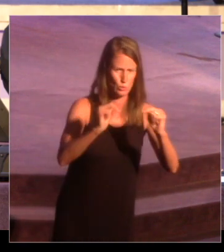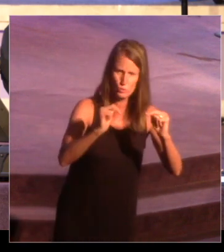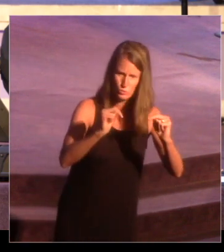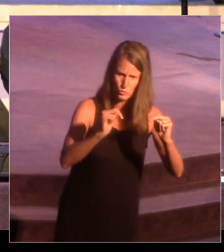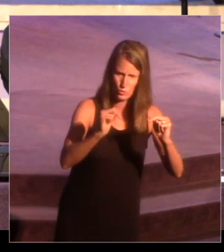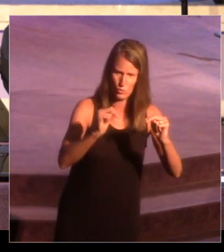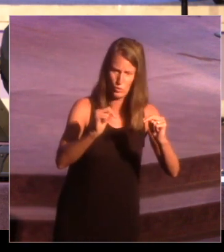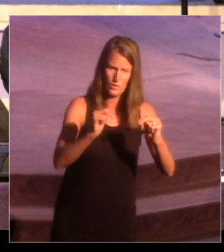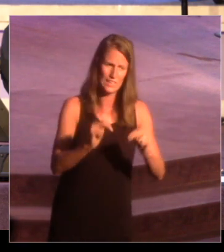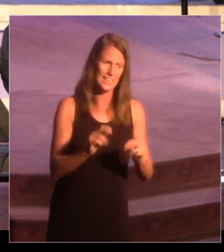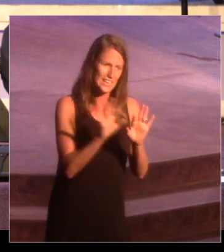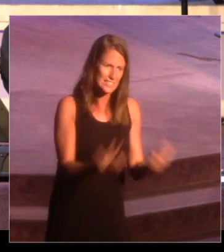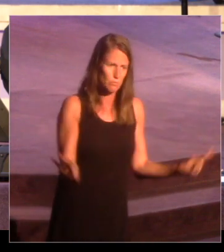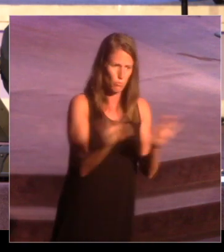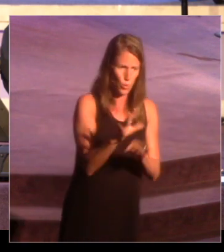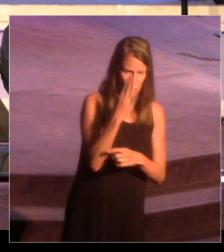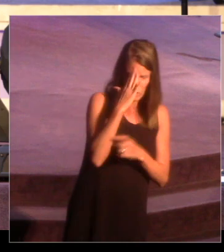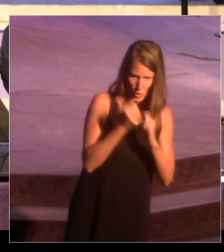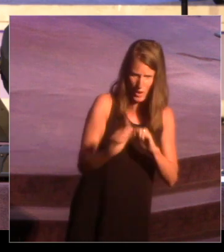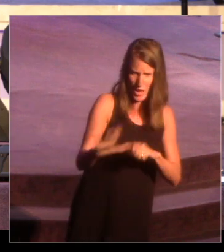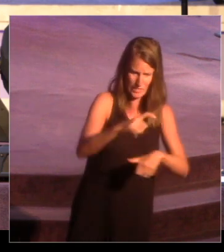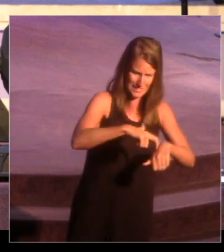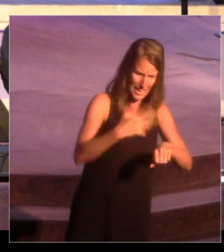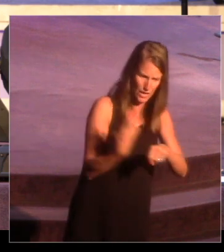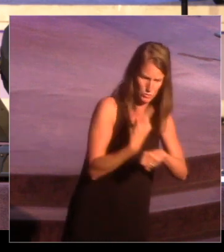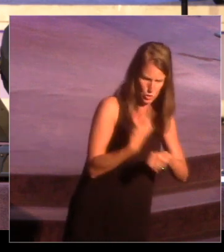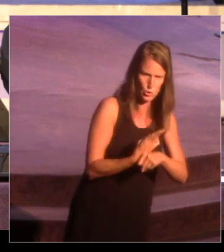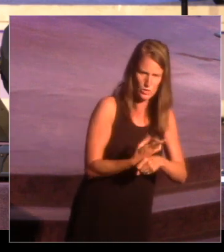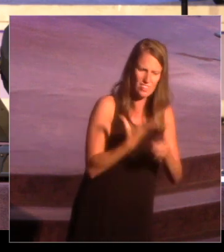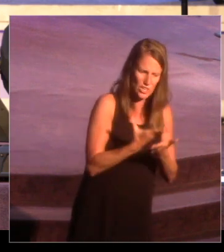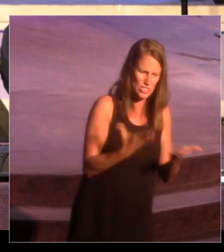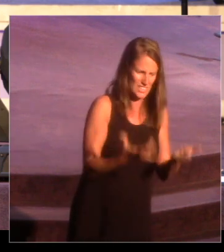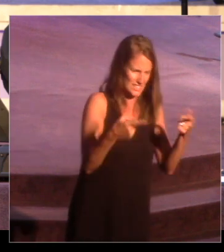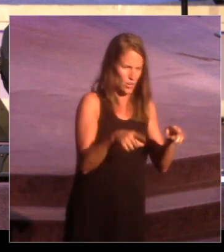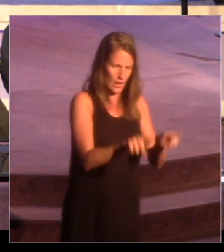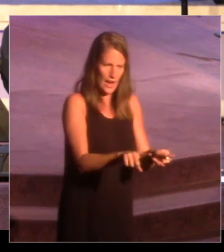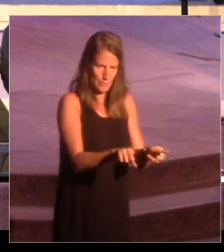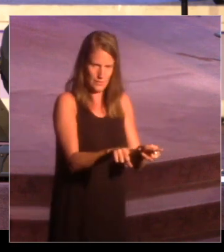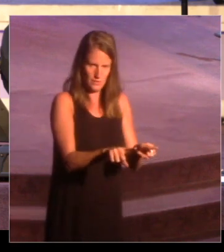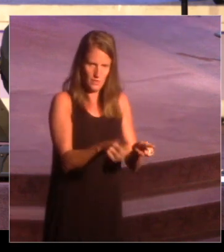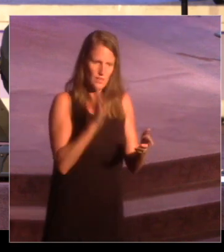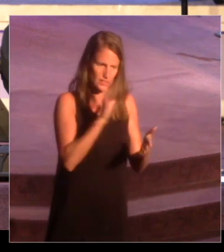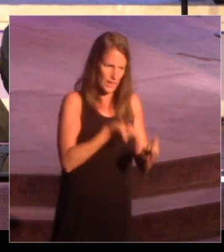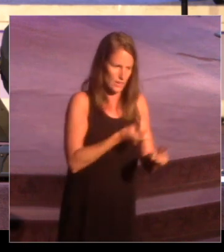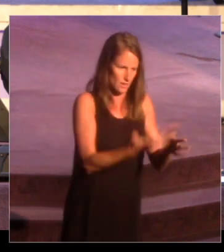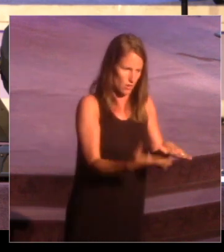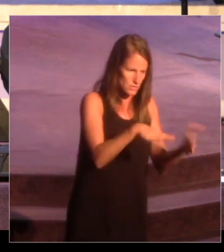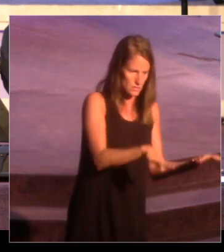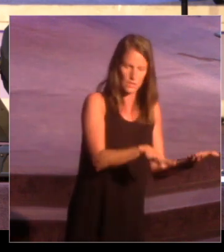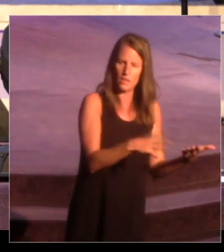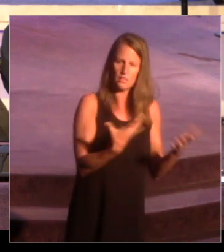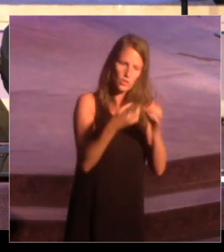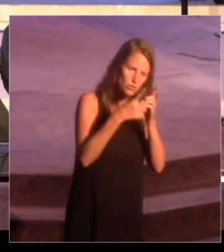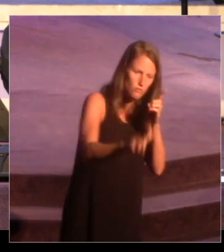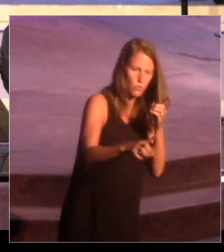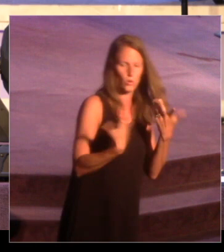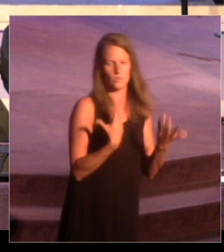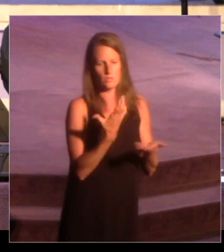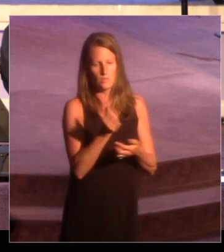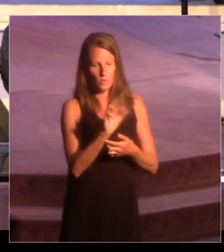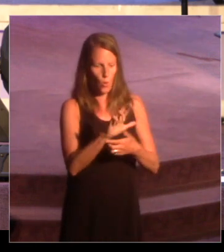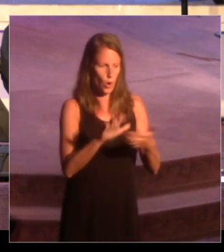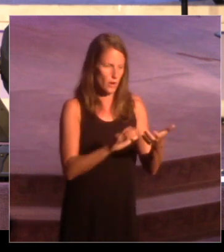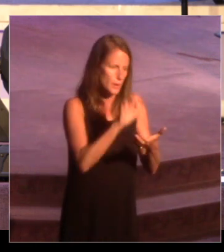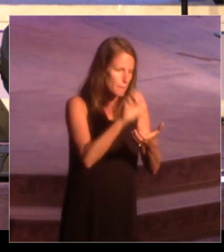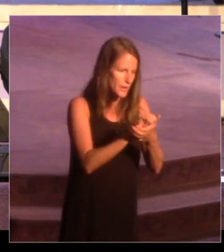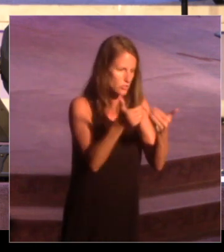how we spend our time and how we are formed. There are things that are happening. The casualties, they're in broken homes and marriages due to